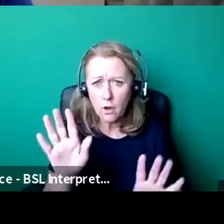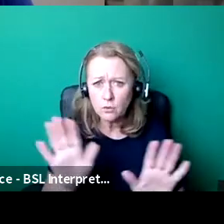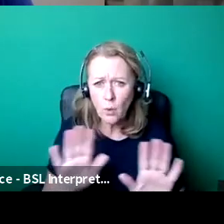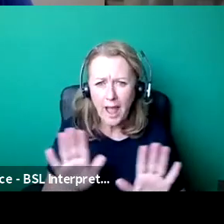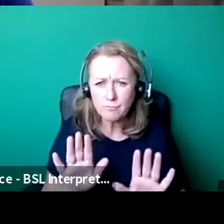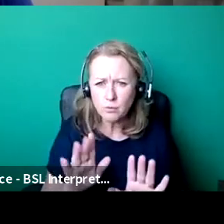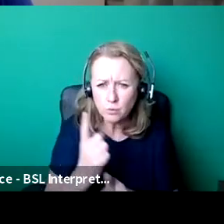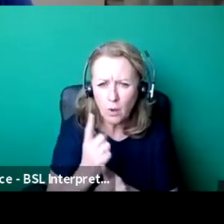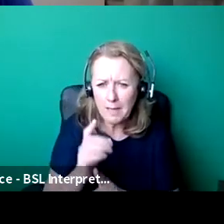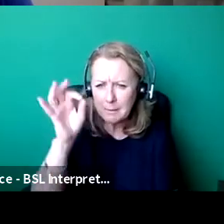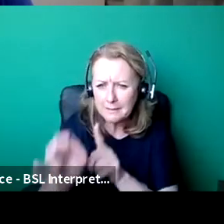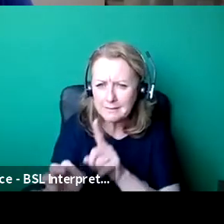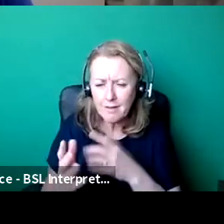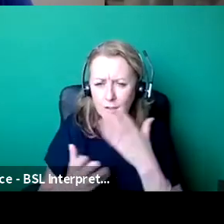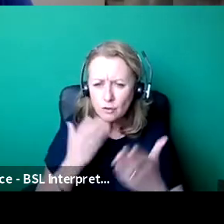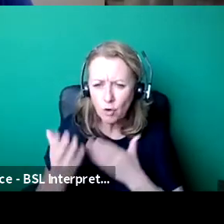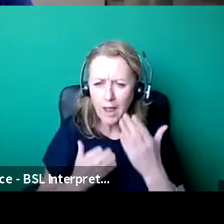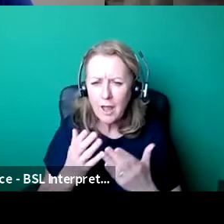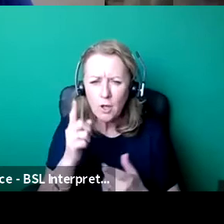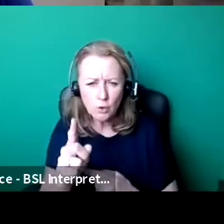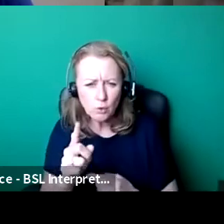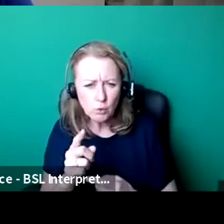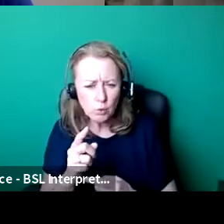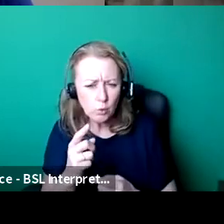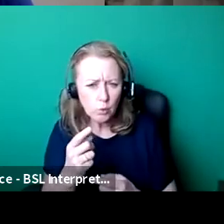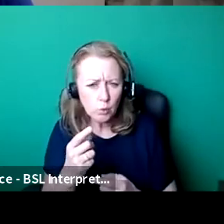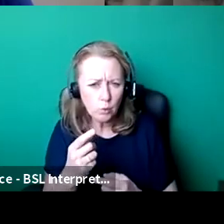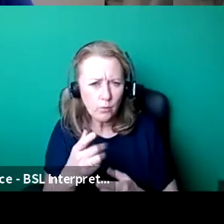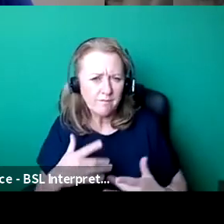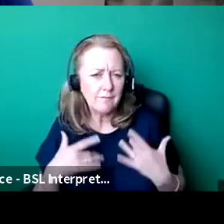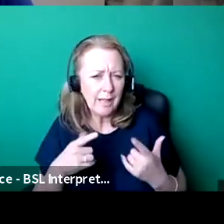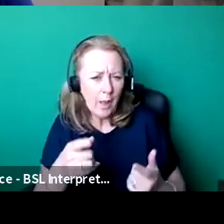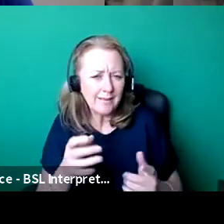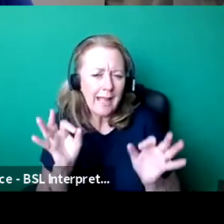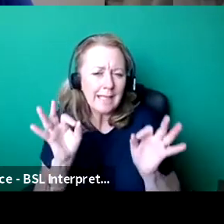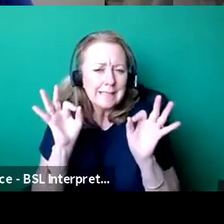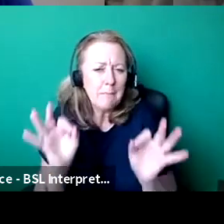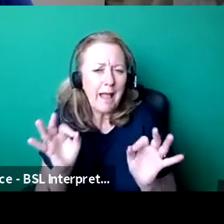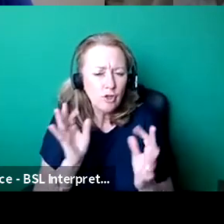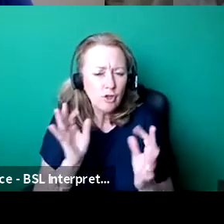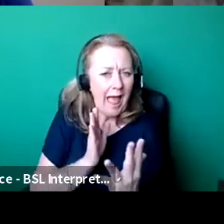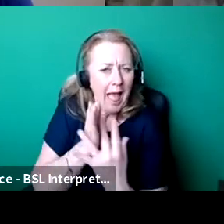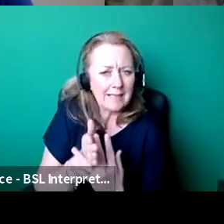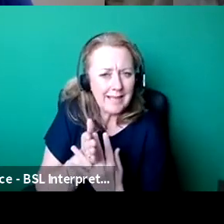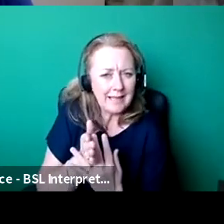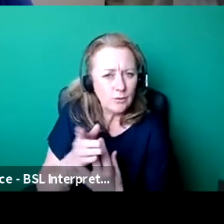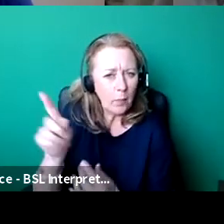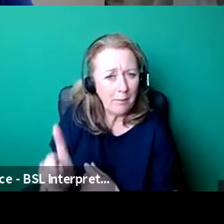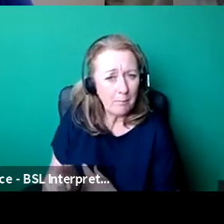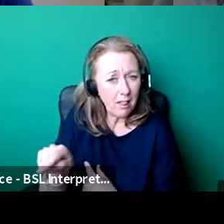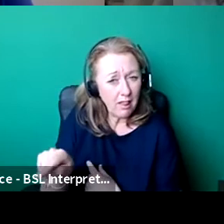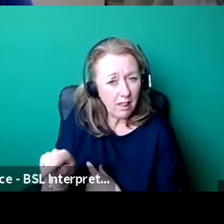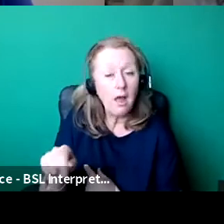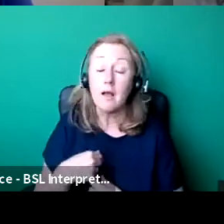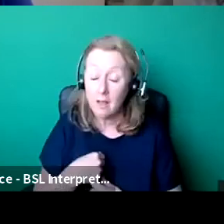you could talk a little bit about that sort of special access. Did you feel that you had that at the time? I did. There